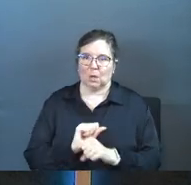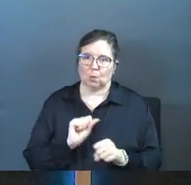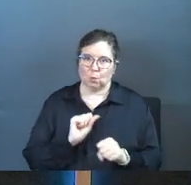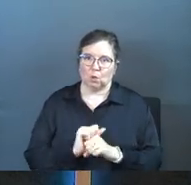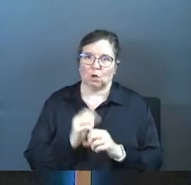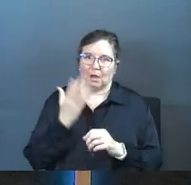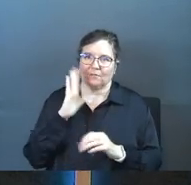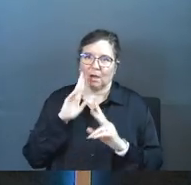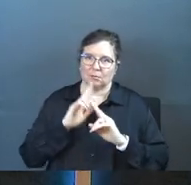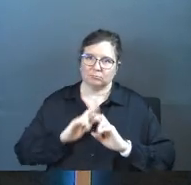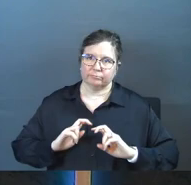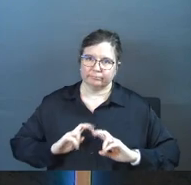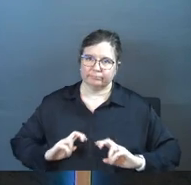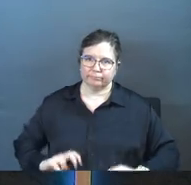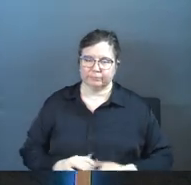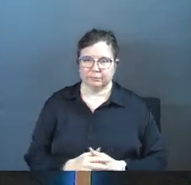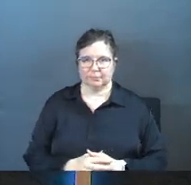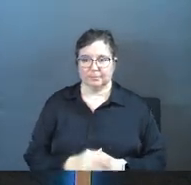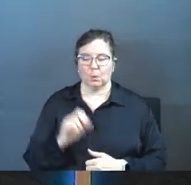of God.